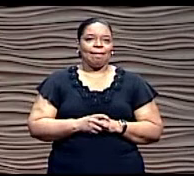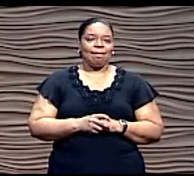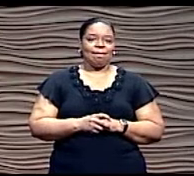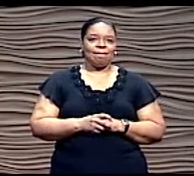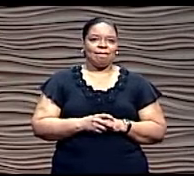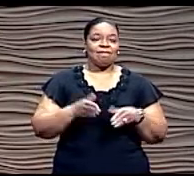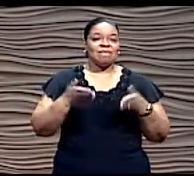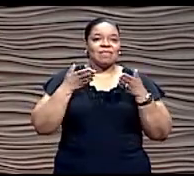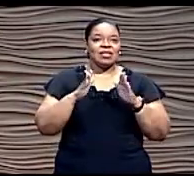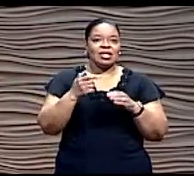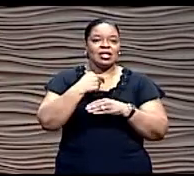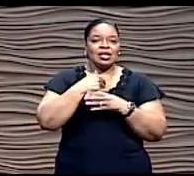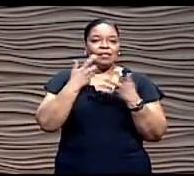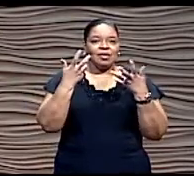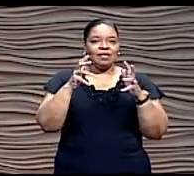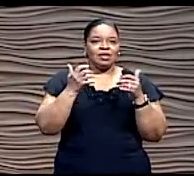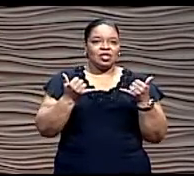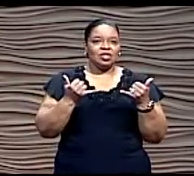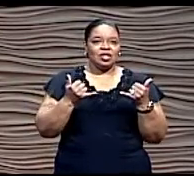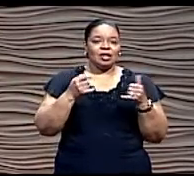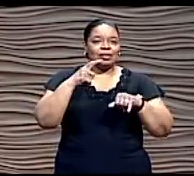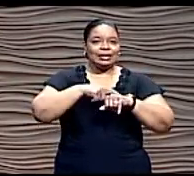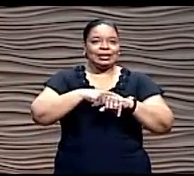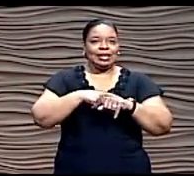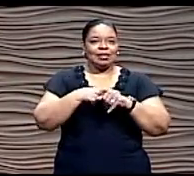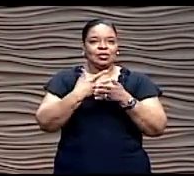Let me close now. My time is out.